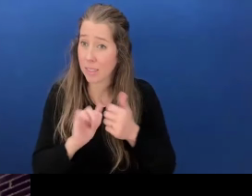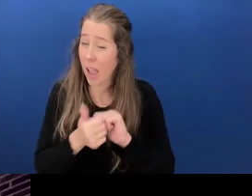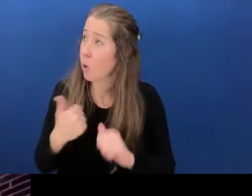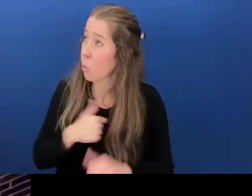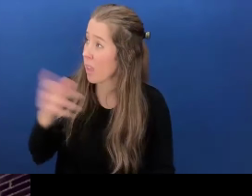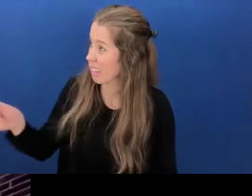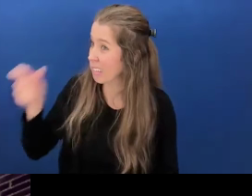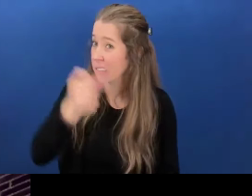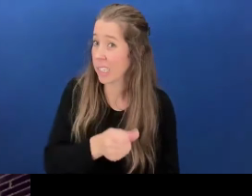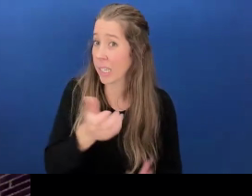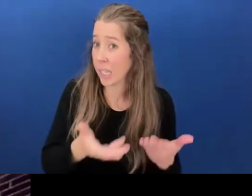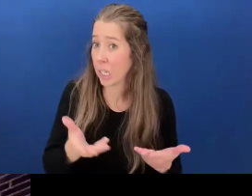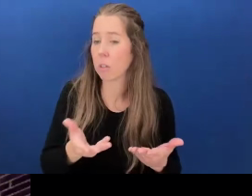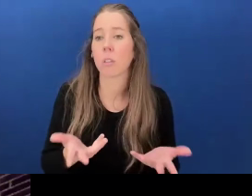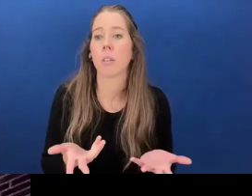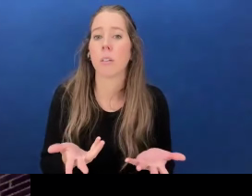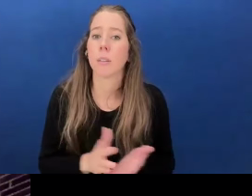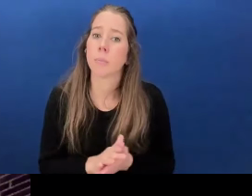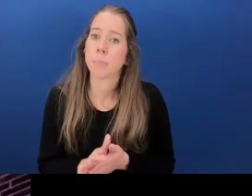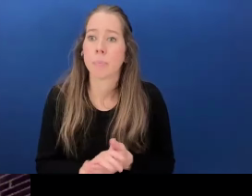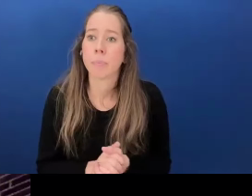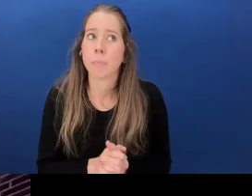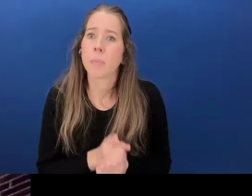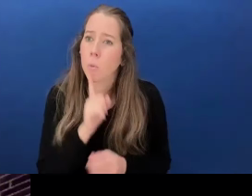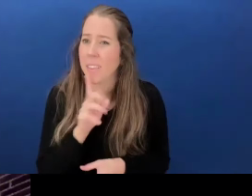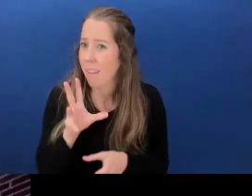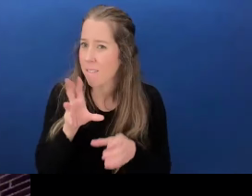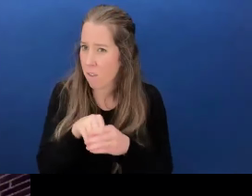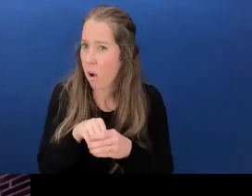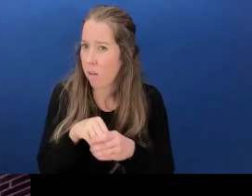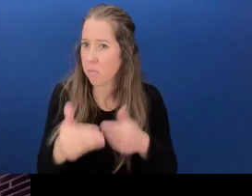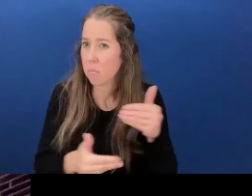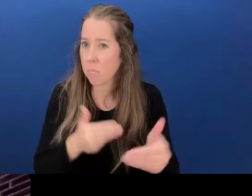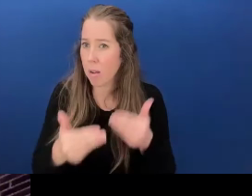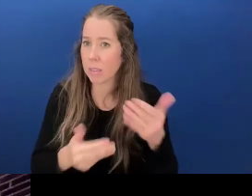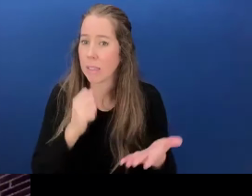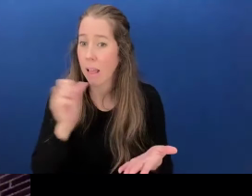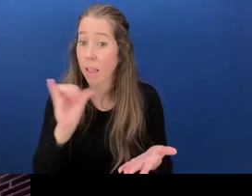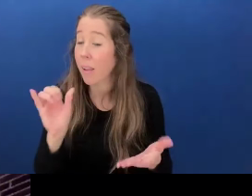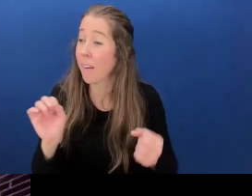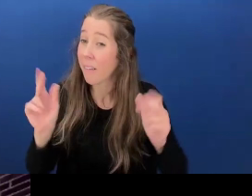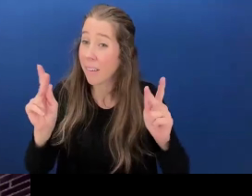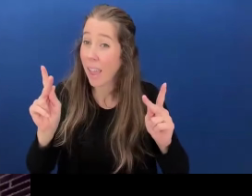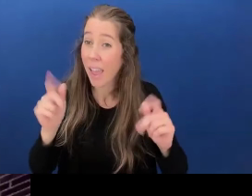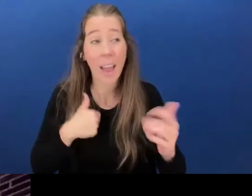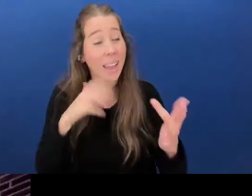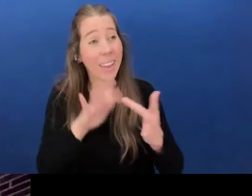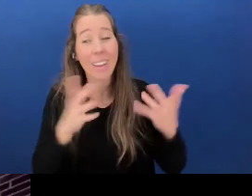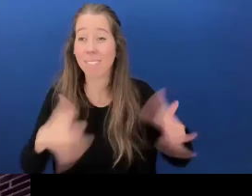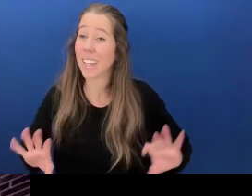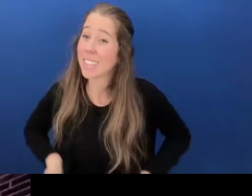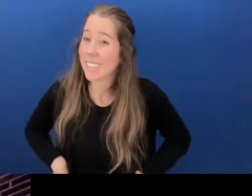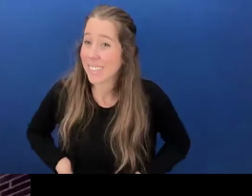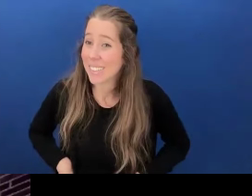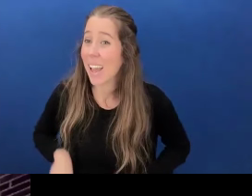out here too? So it is an involved process for them. It's not like all right, hey, well, I made that connection and Fresno